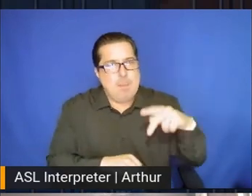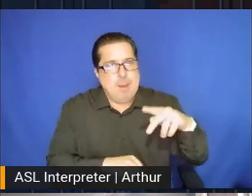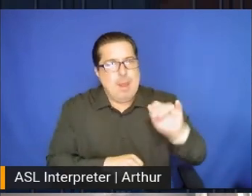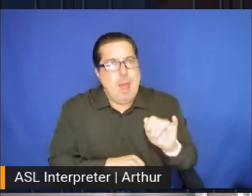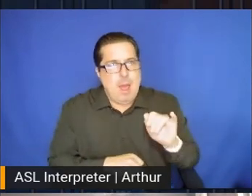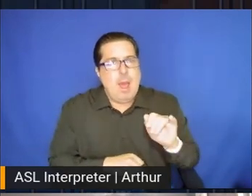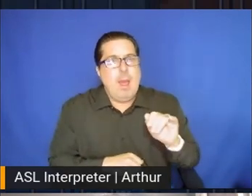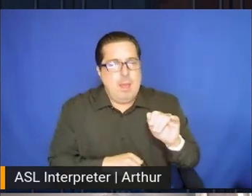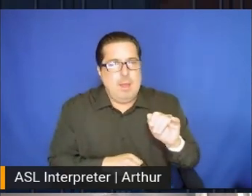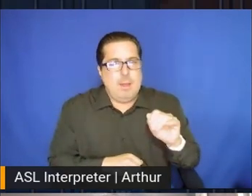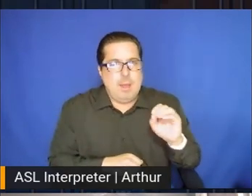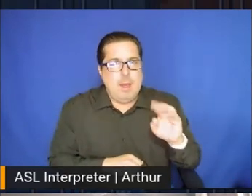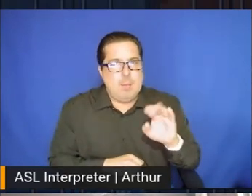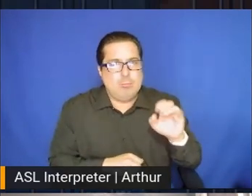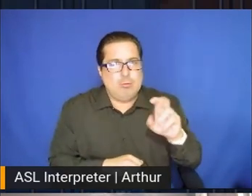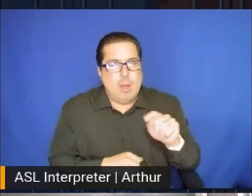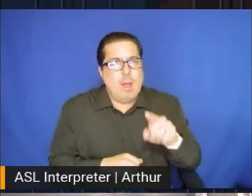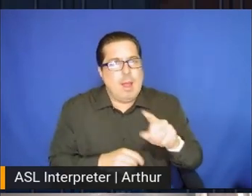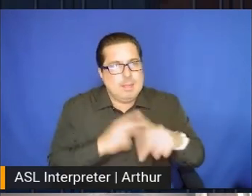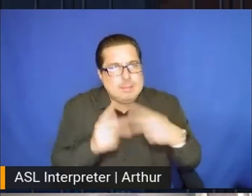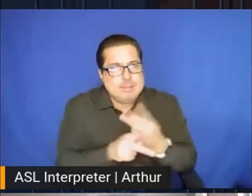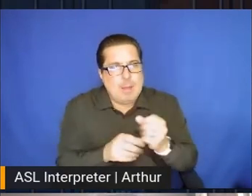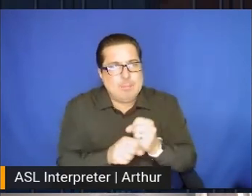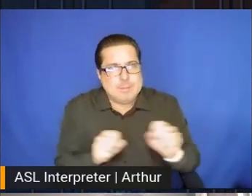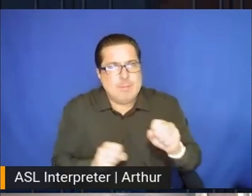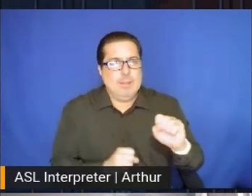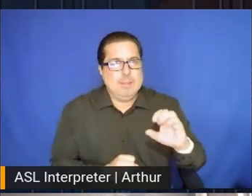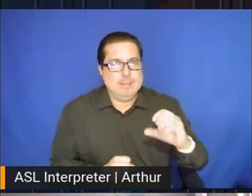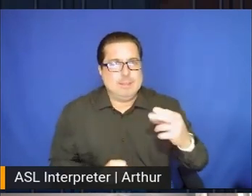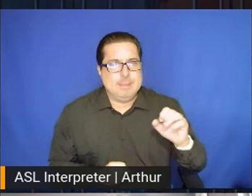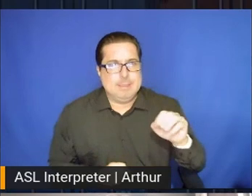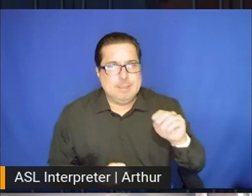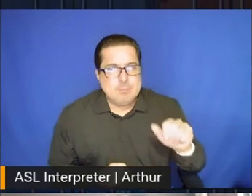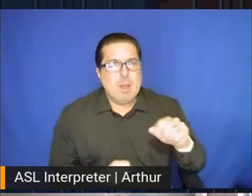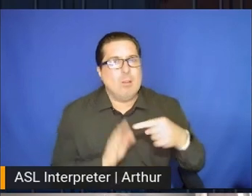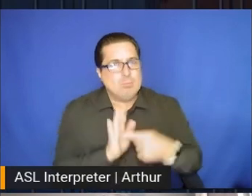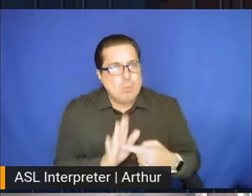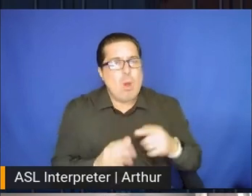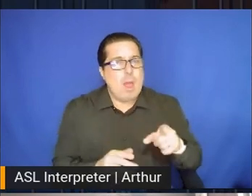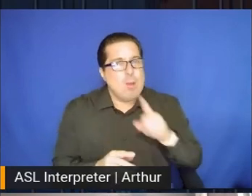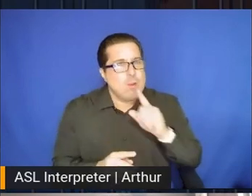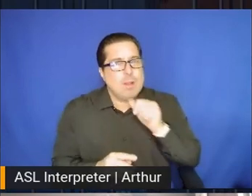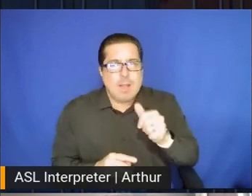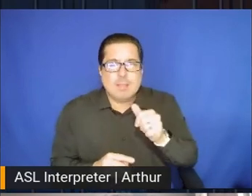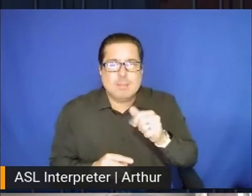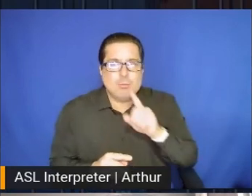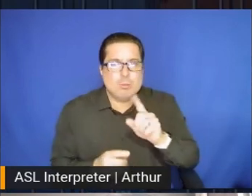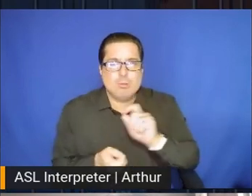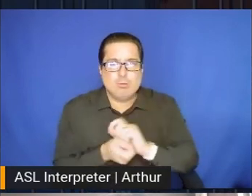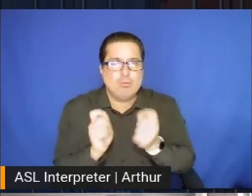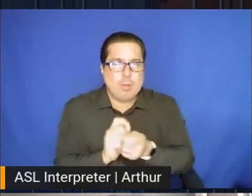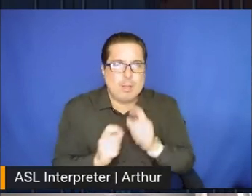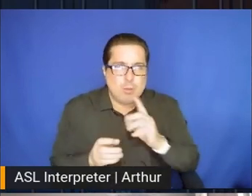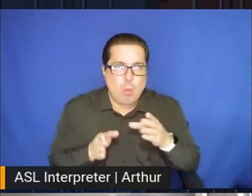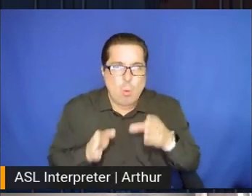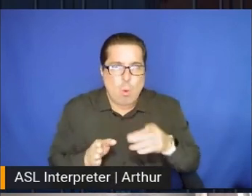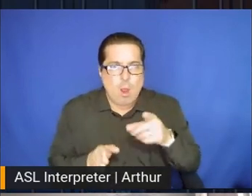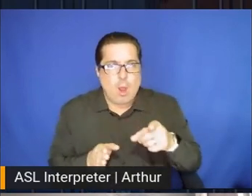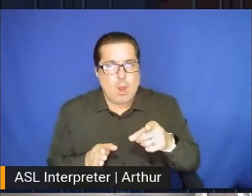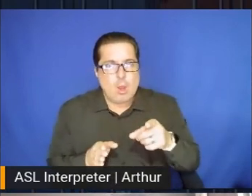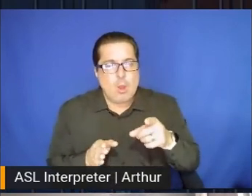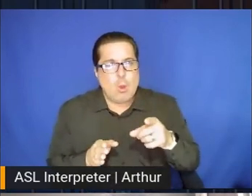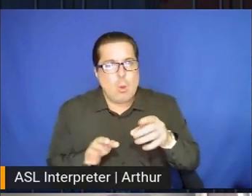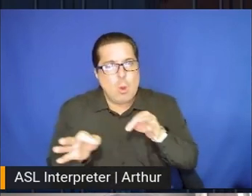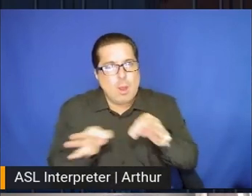they provide type safety, they provide schema, but they don't really change the way you define